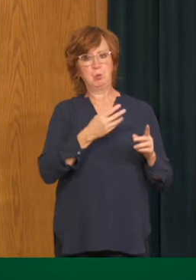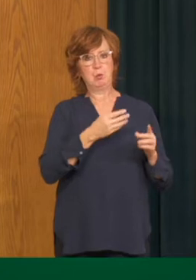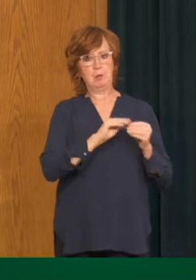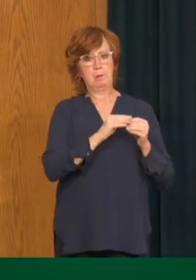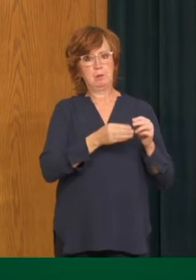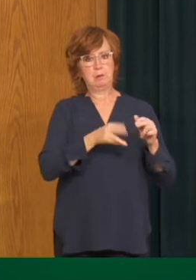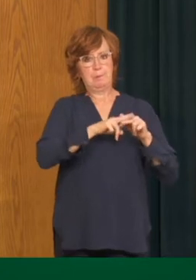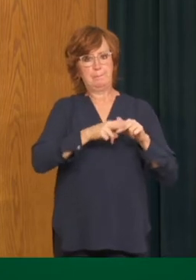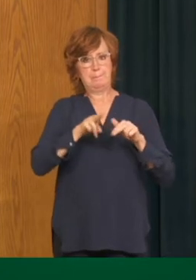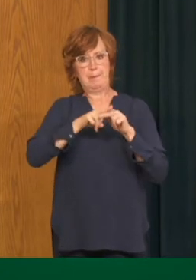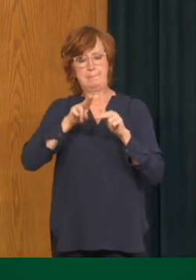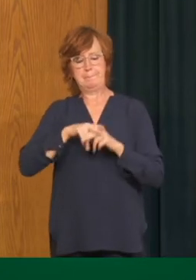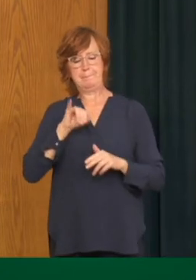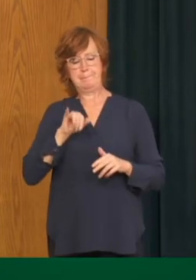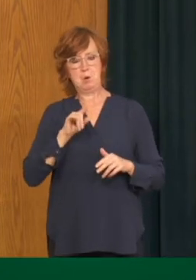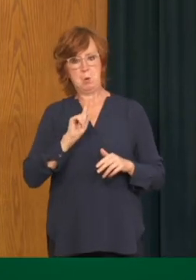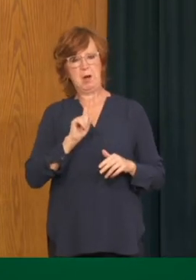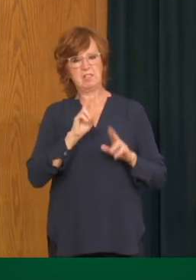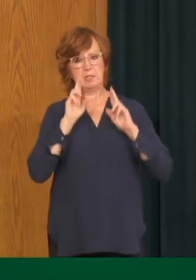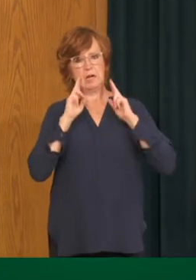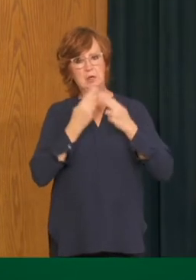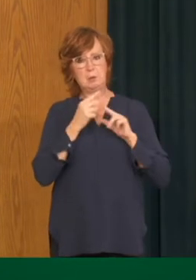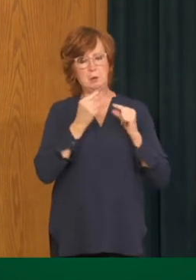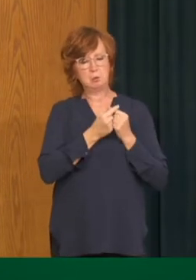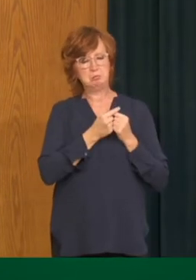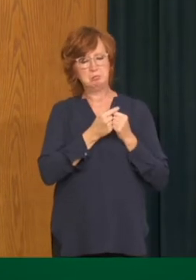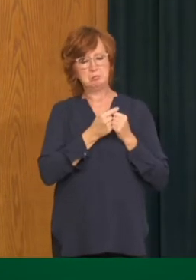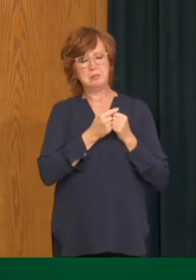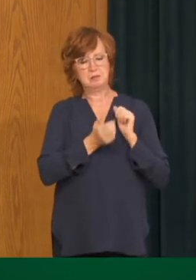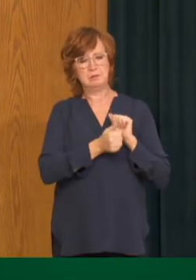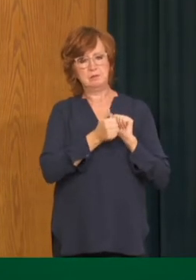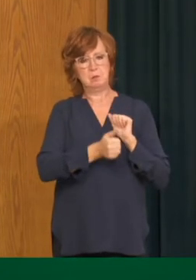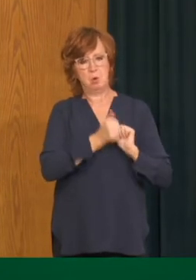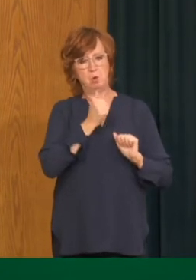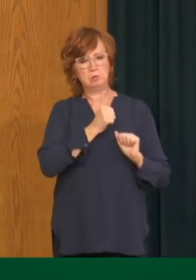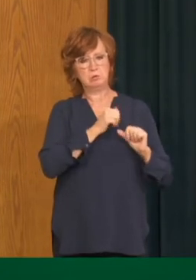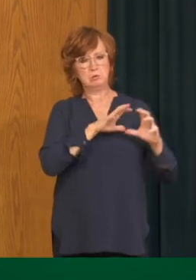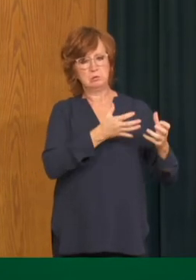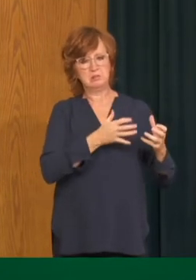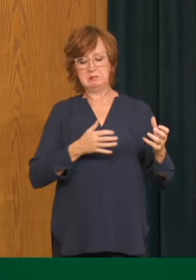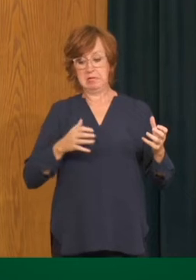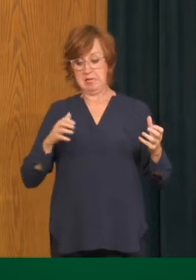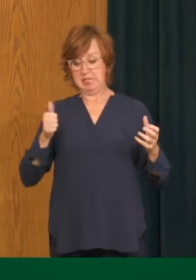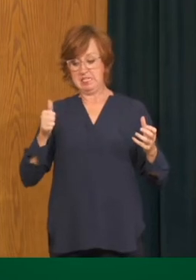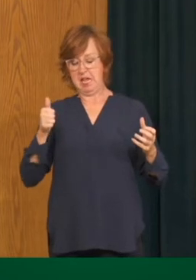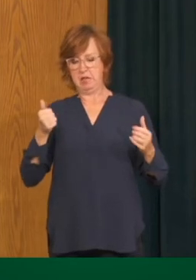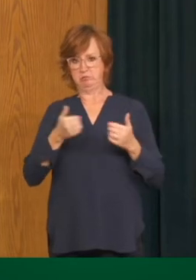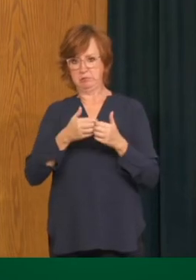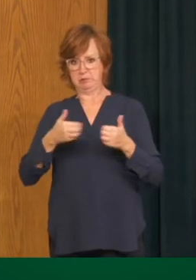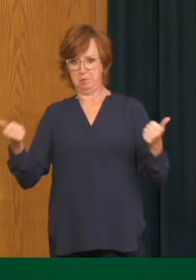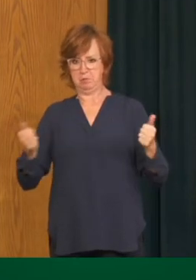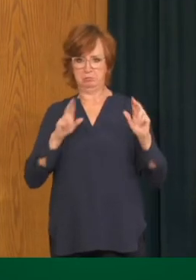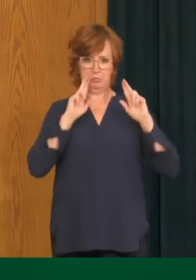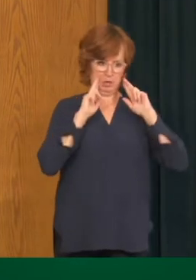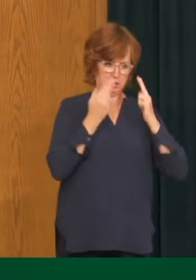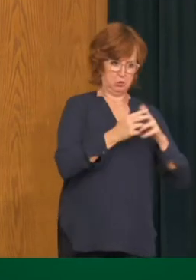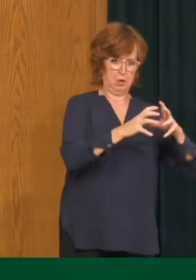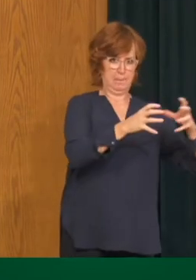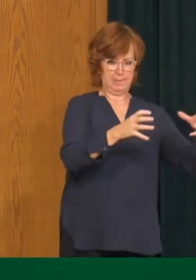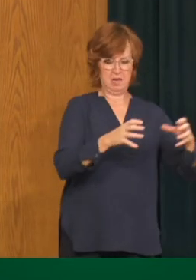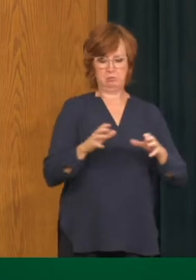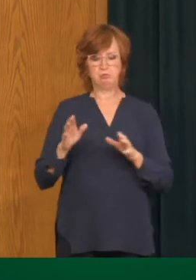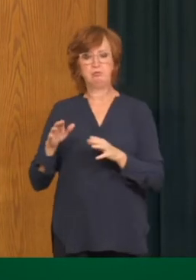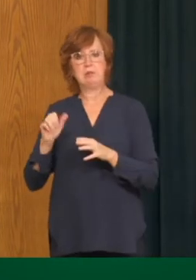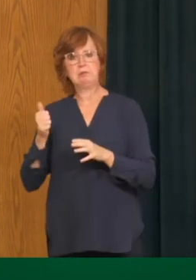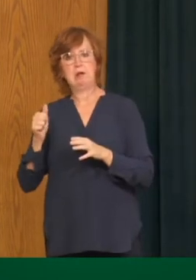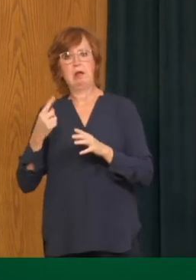much of it in our Hutterite communities. There have only been about 10 new cases in the past 5 days in the remainder of the province. And